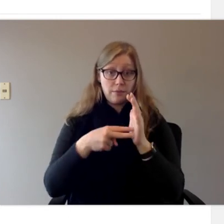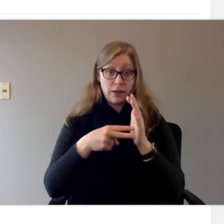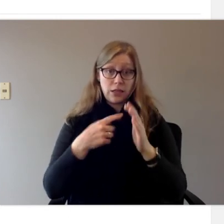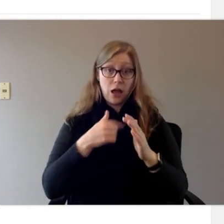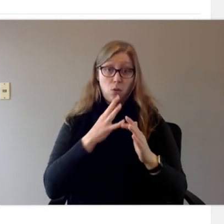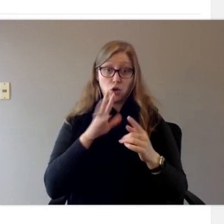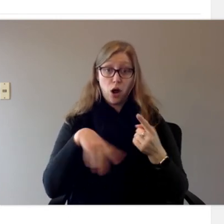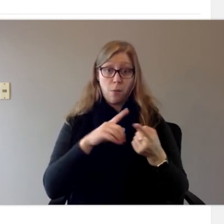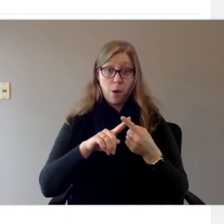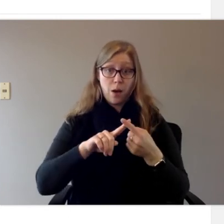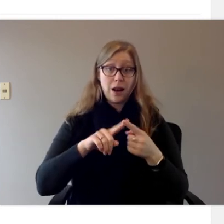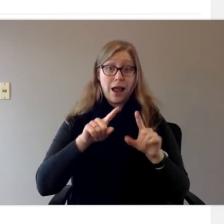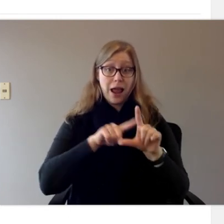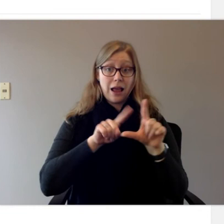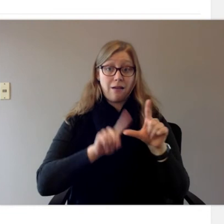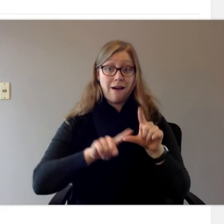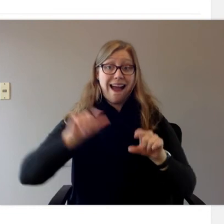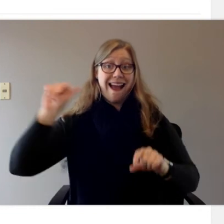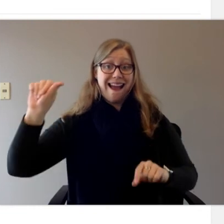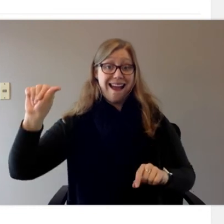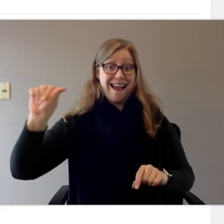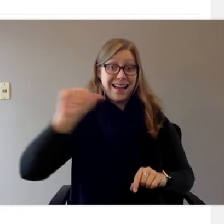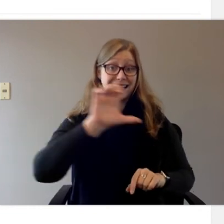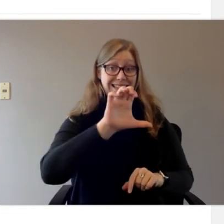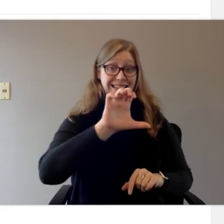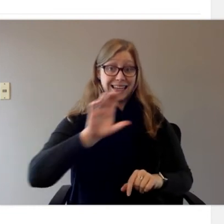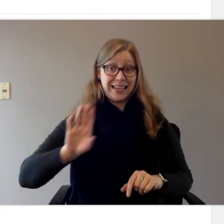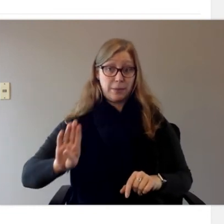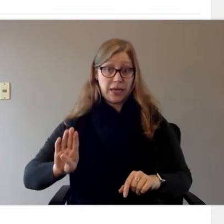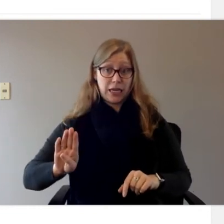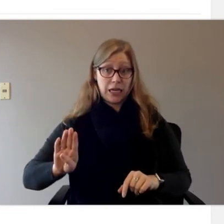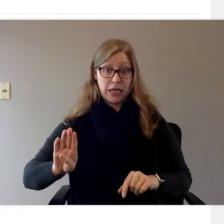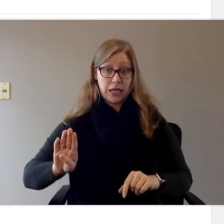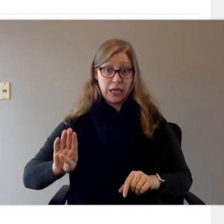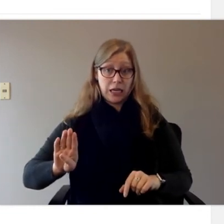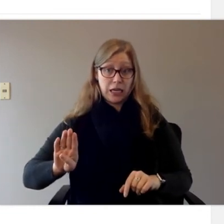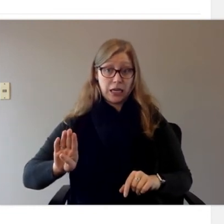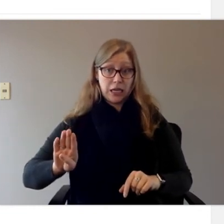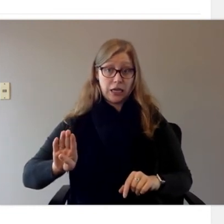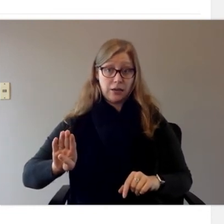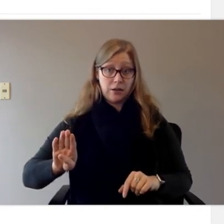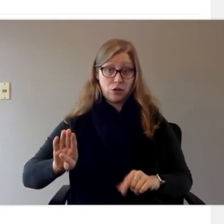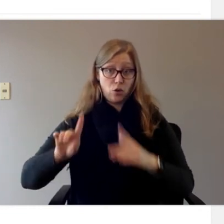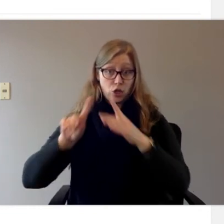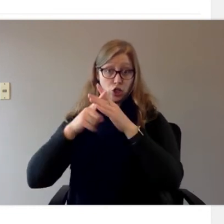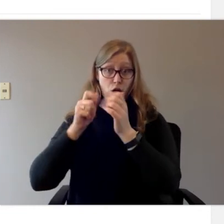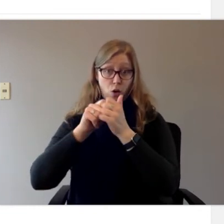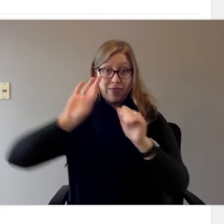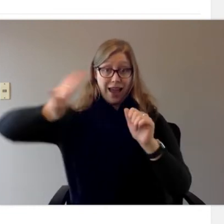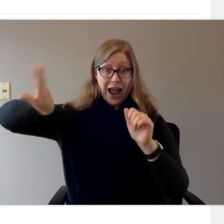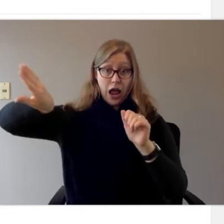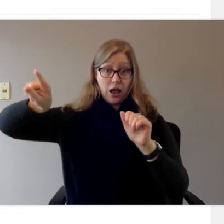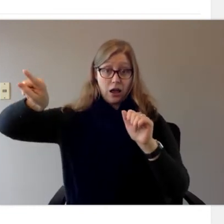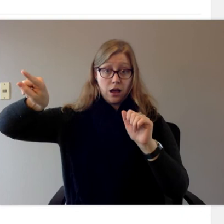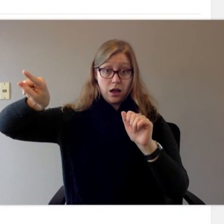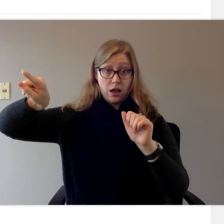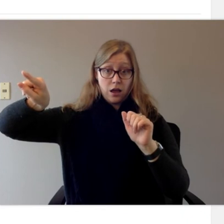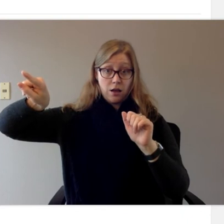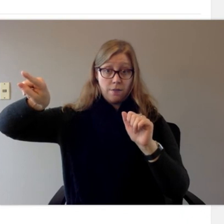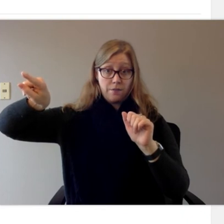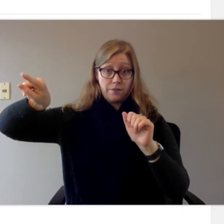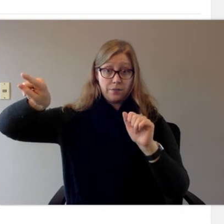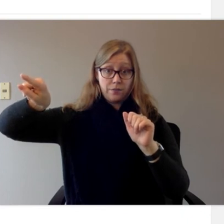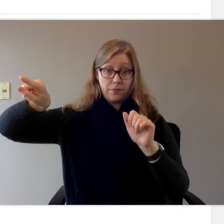ACB. Okay, so if we look at this, I'm starting with the angle, the one